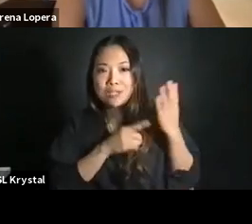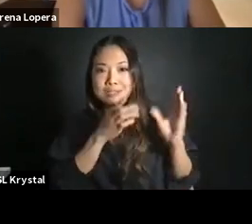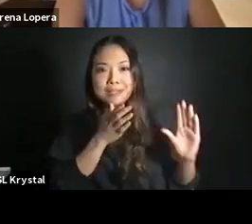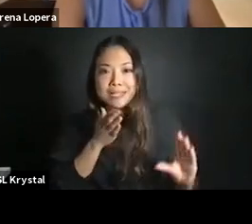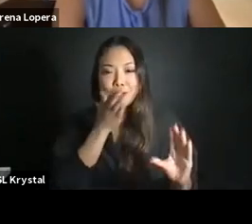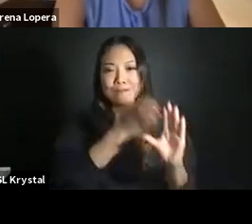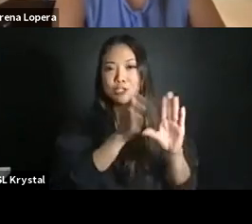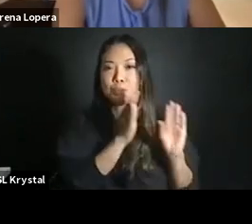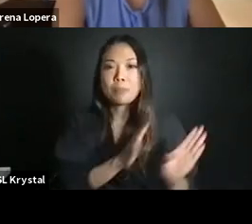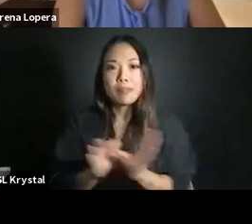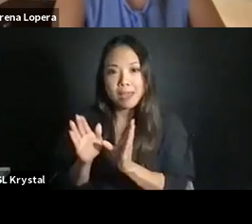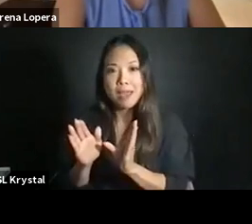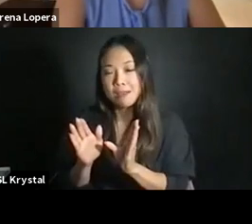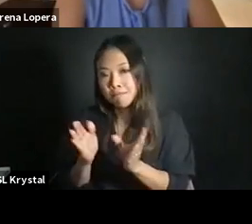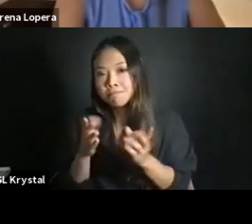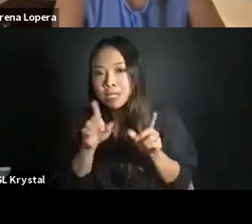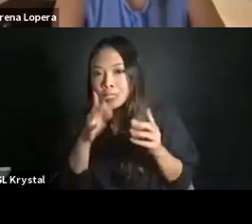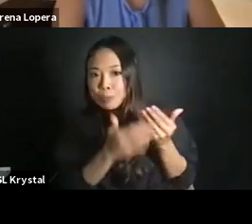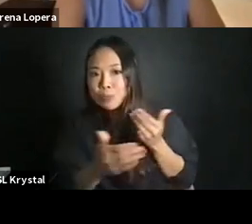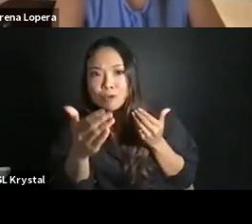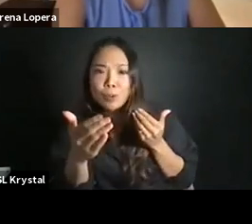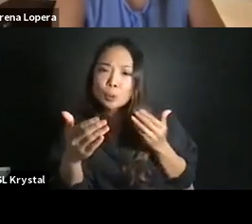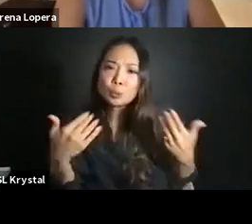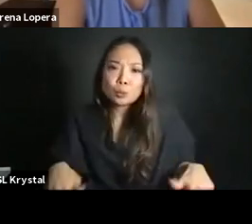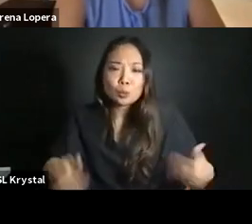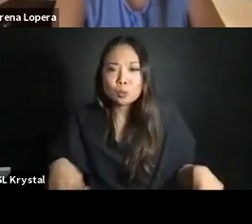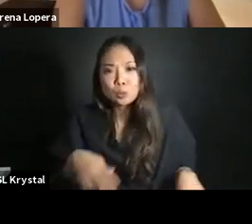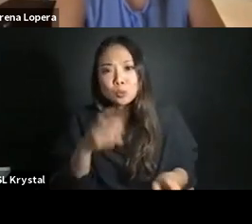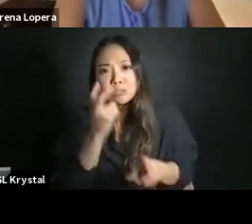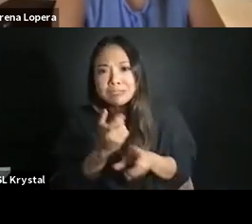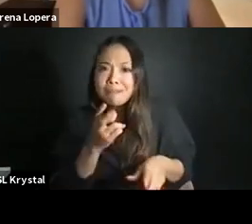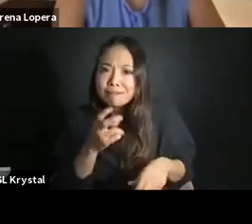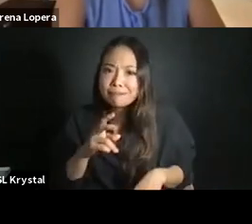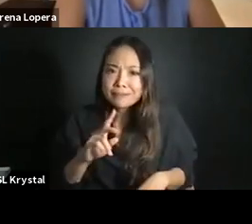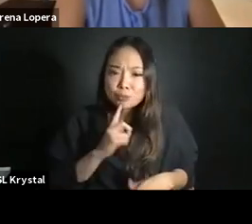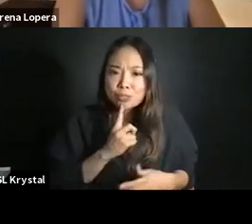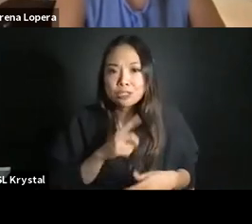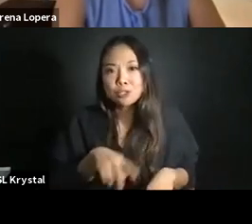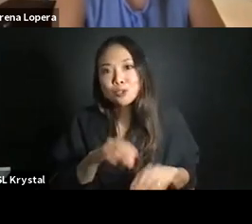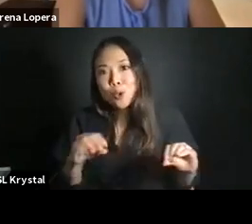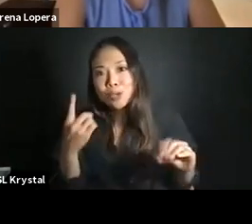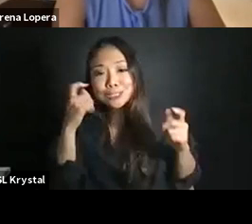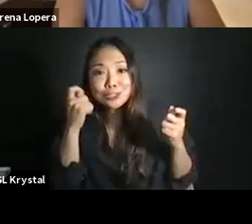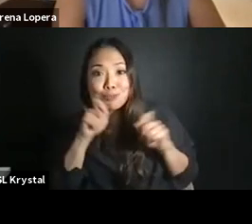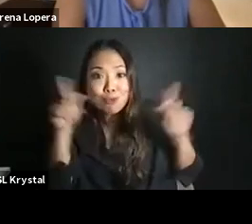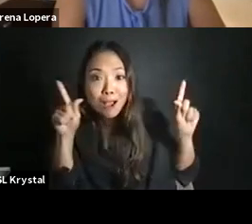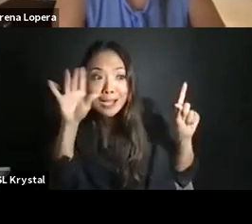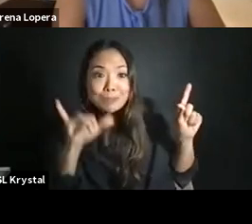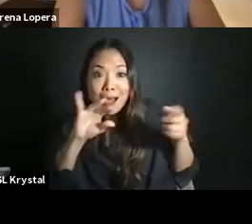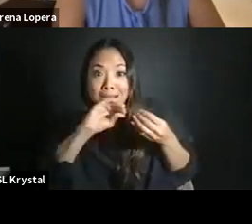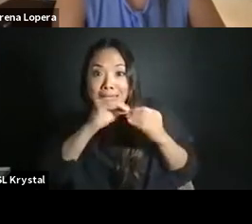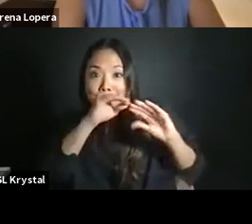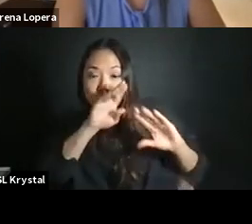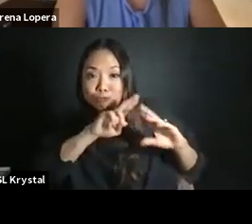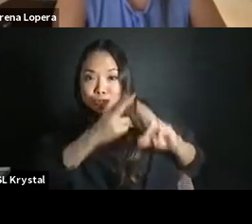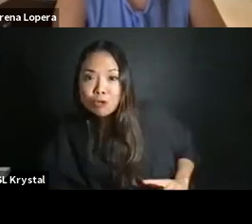forward in this very difficult situation no one's surprised by the drop disappointed scared but we want to hear the solutions and and targeted